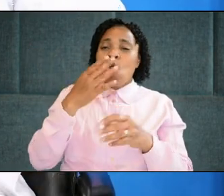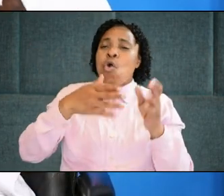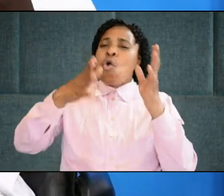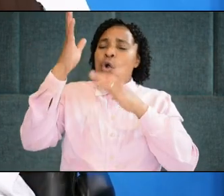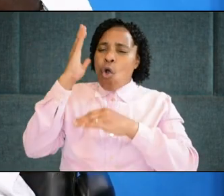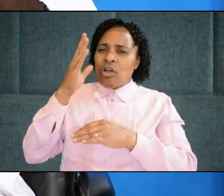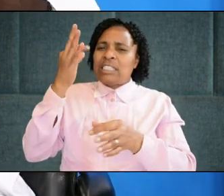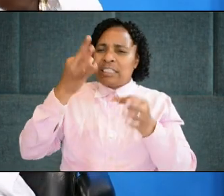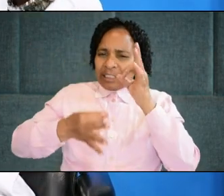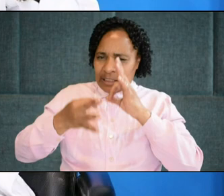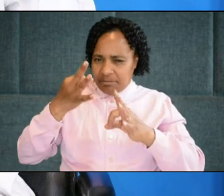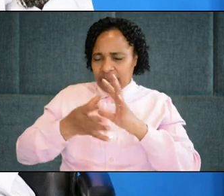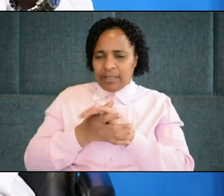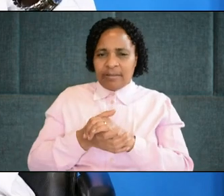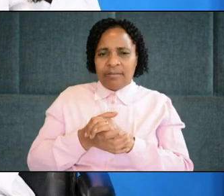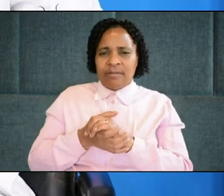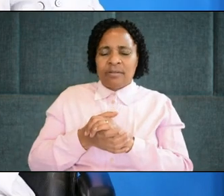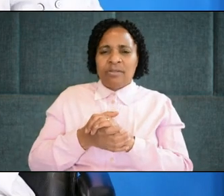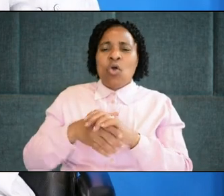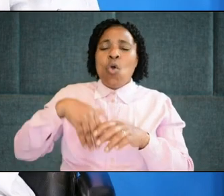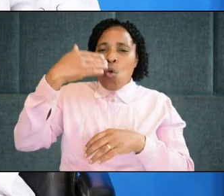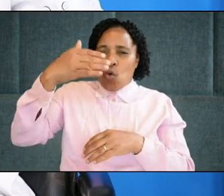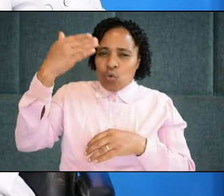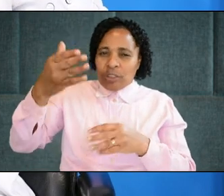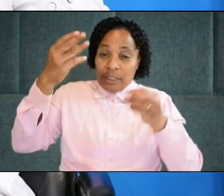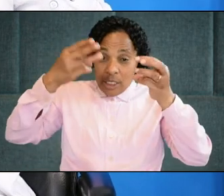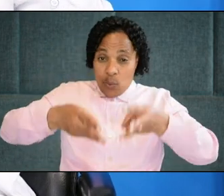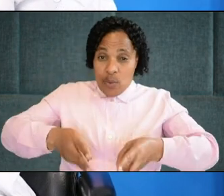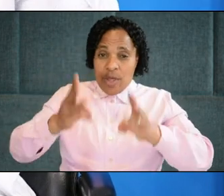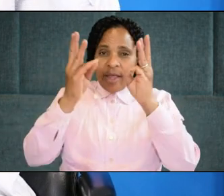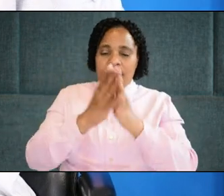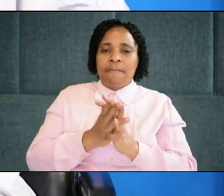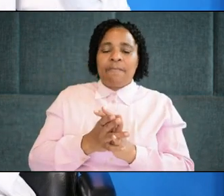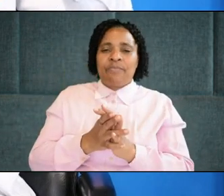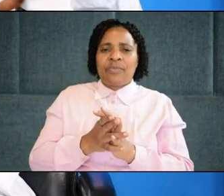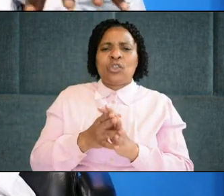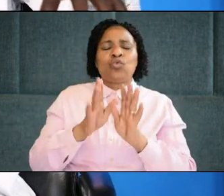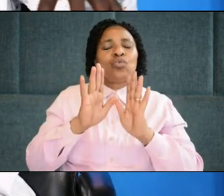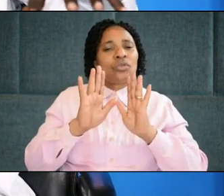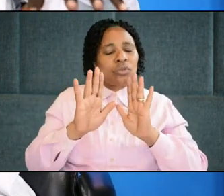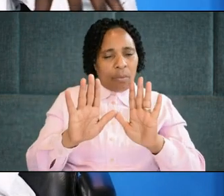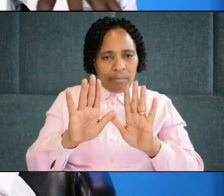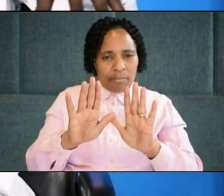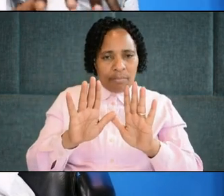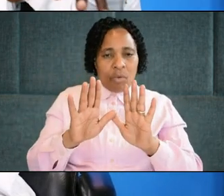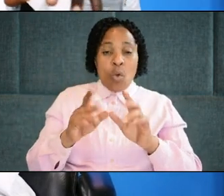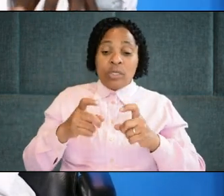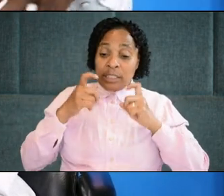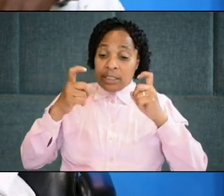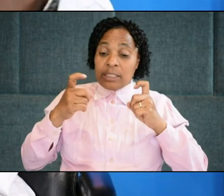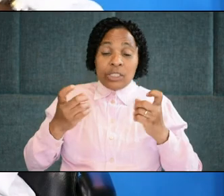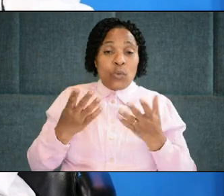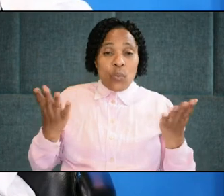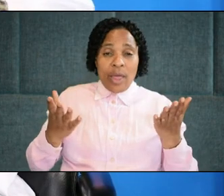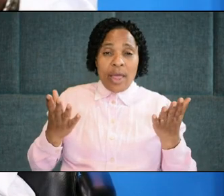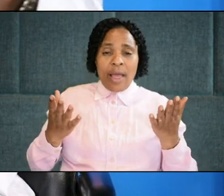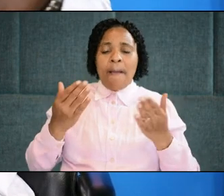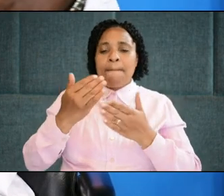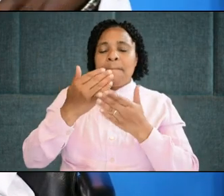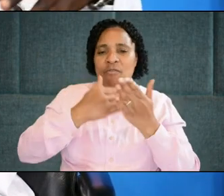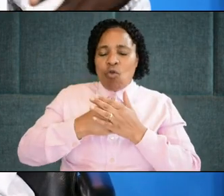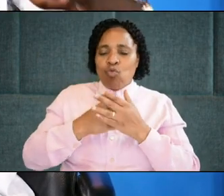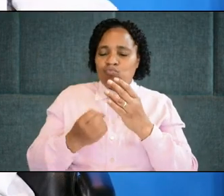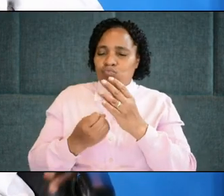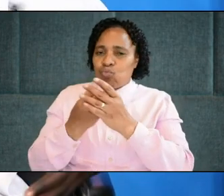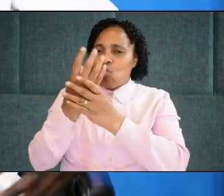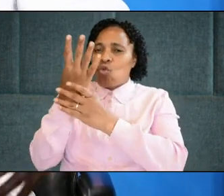God's judgments are often in a way that to stop the sin where it is before it festers and